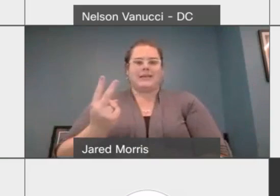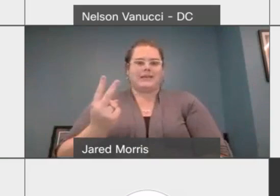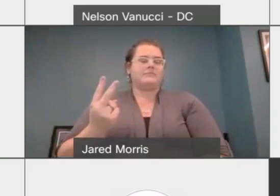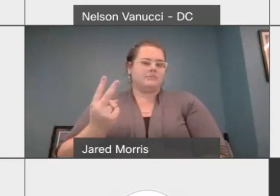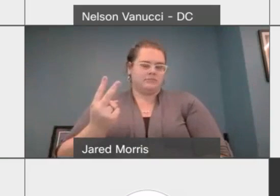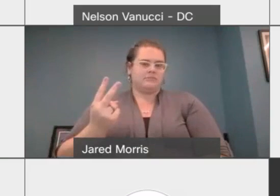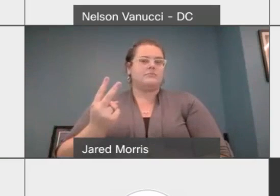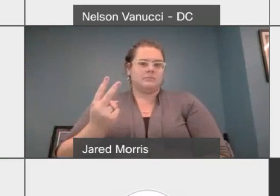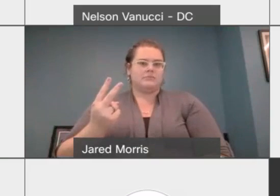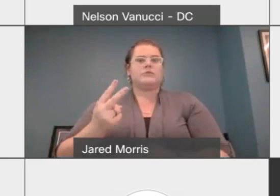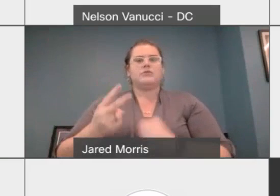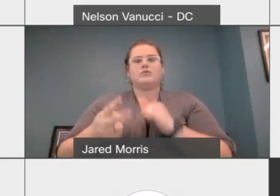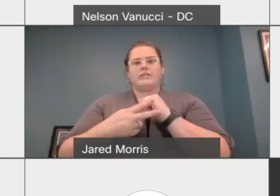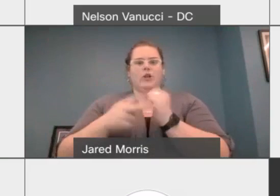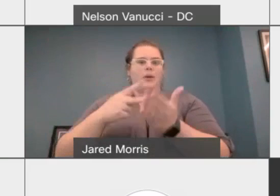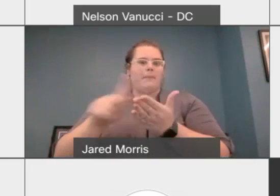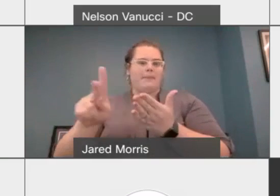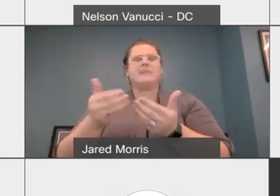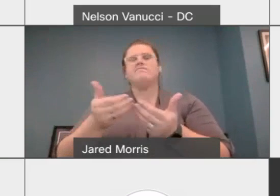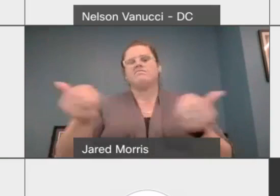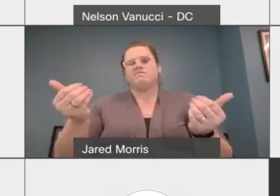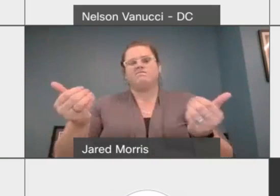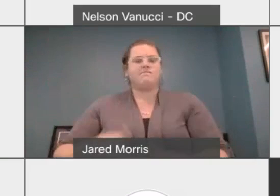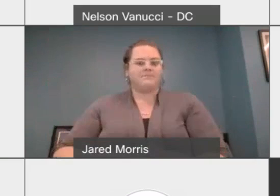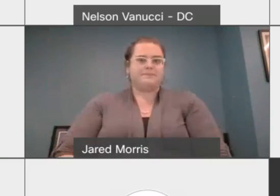round of retainer payments.